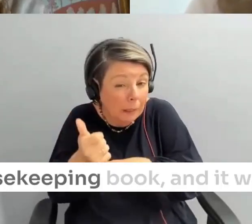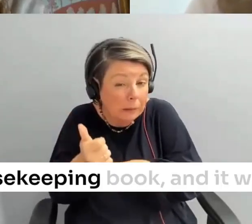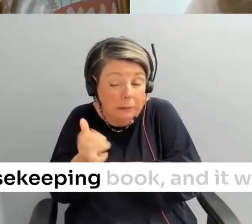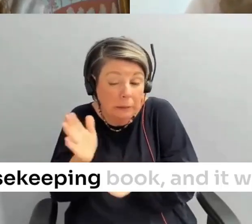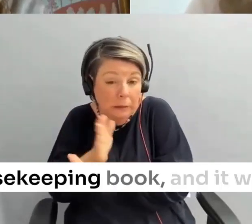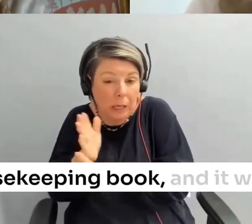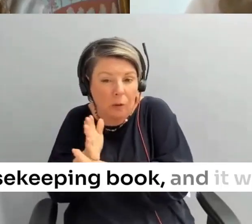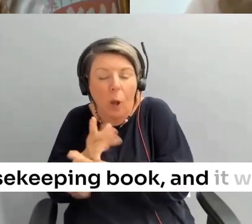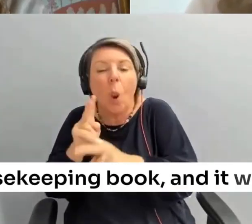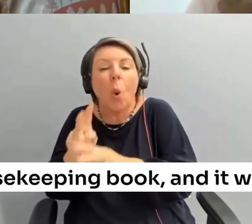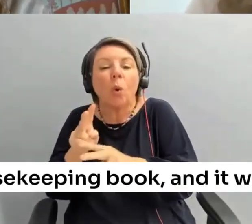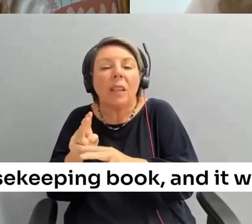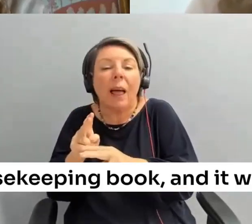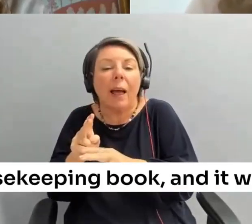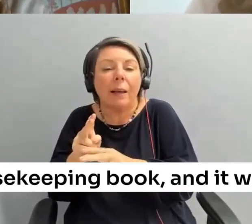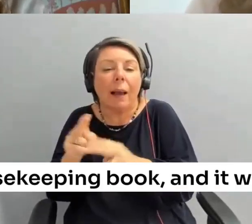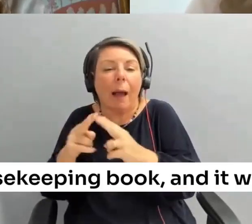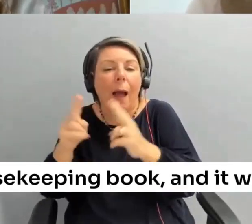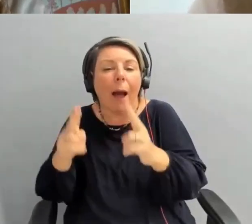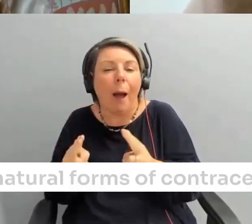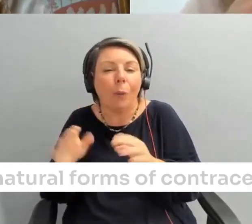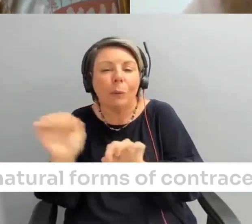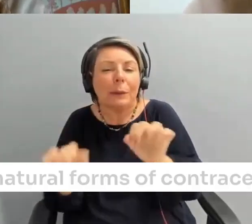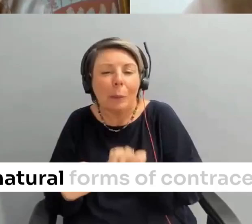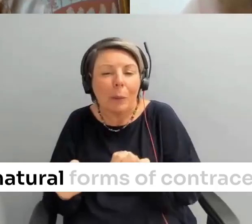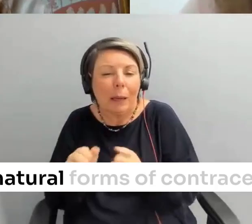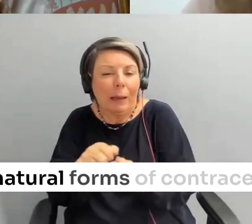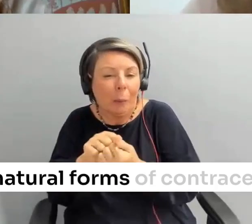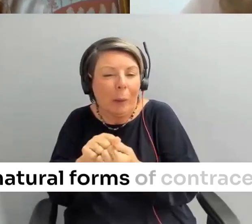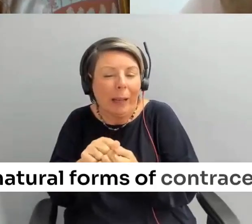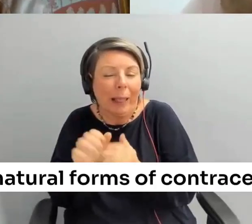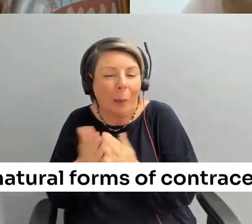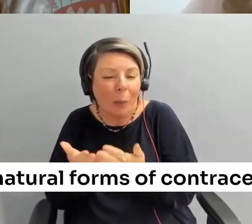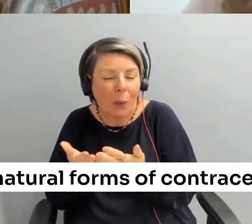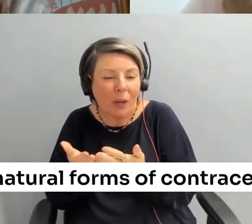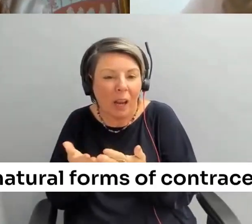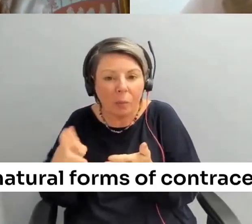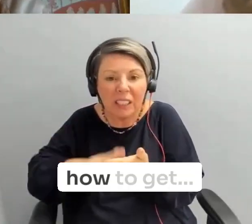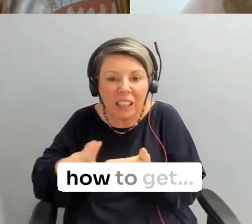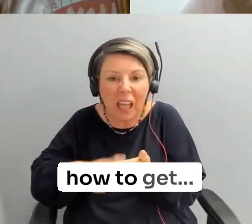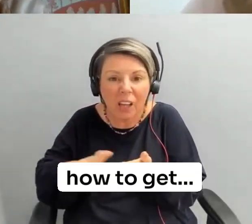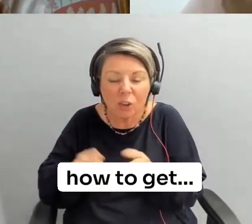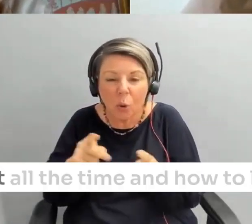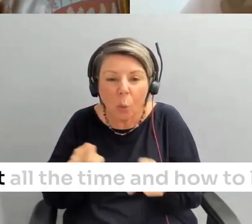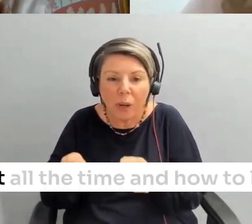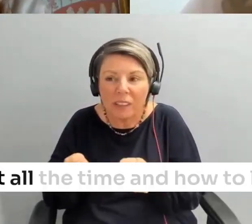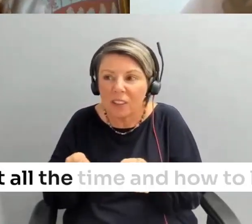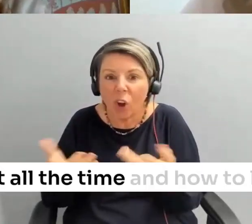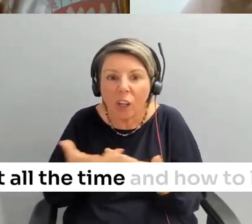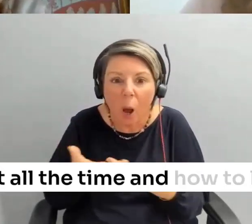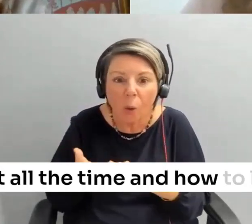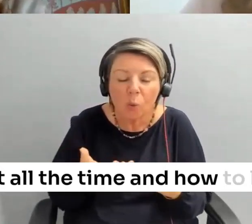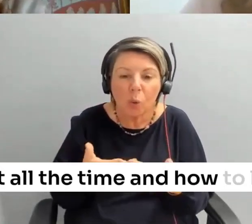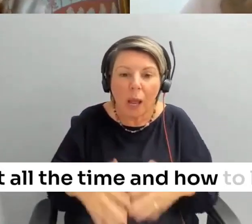as a housekeeping book, and it was how to manage natural forms of contraception, you know, not how to get pregnant all